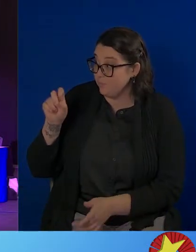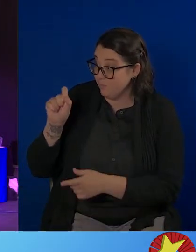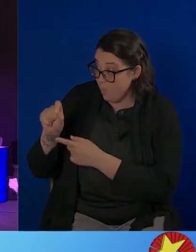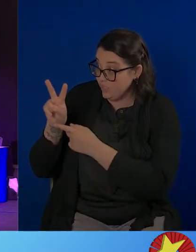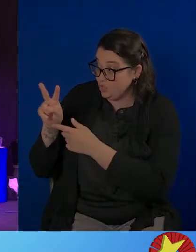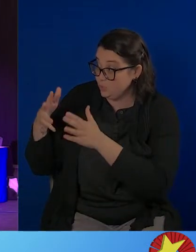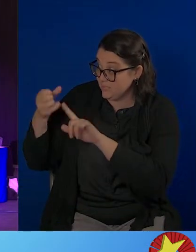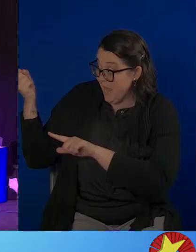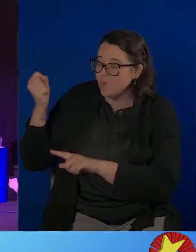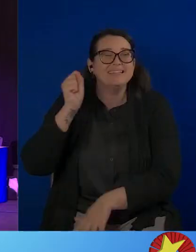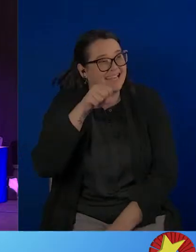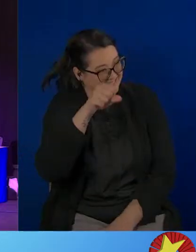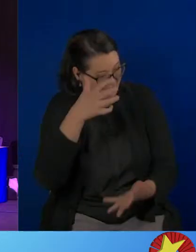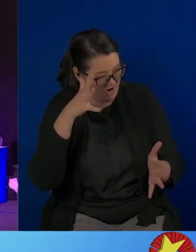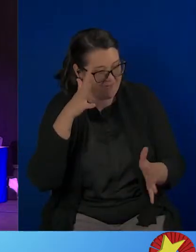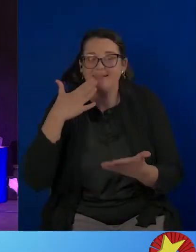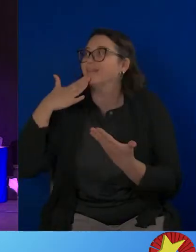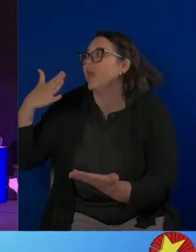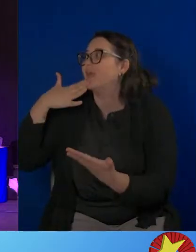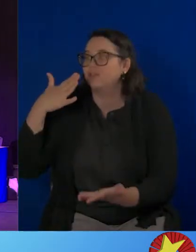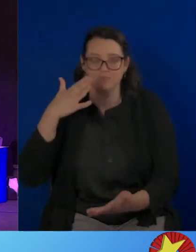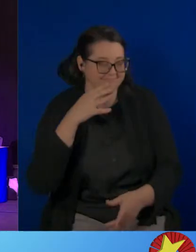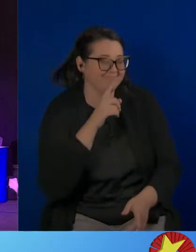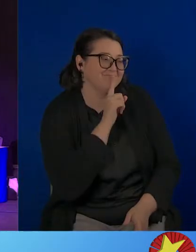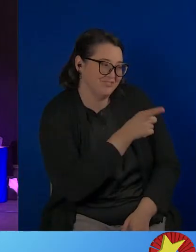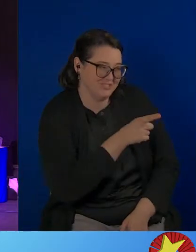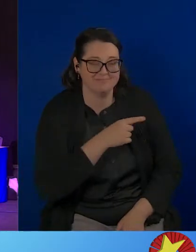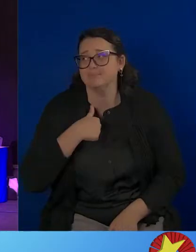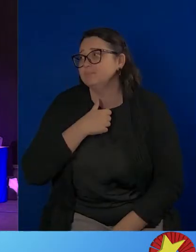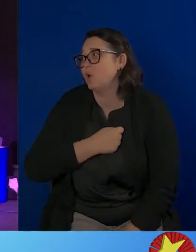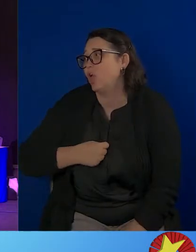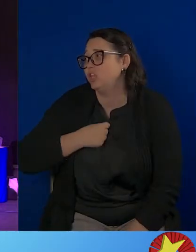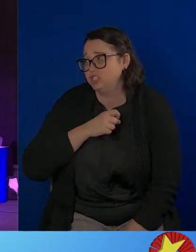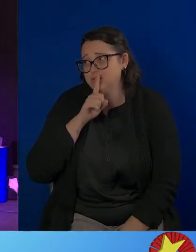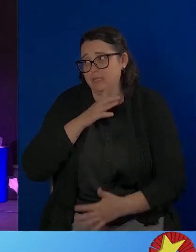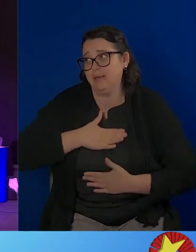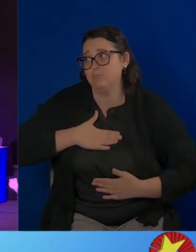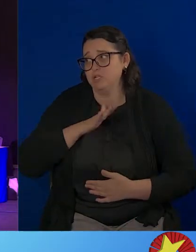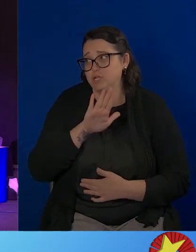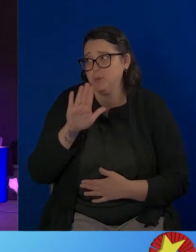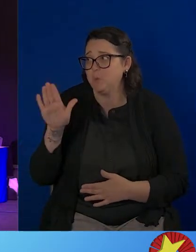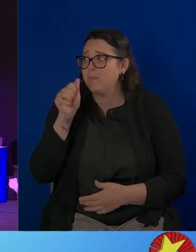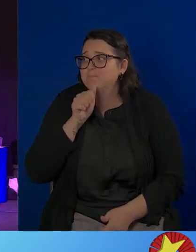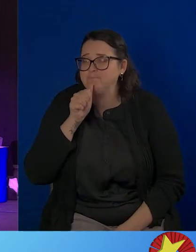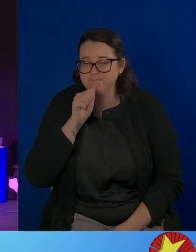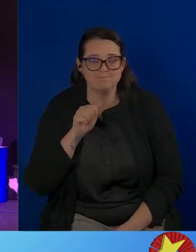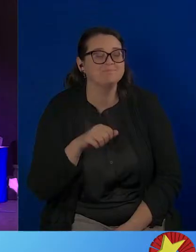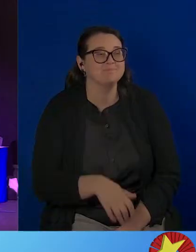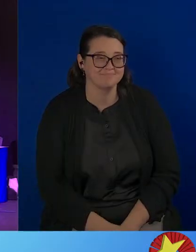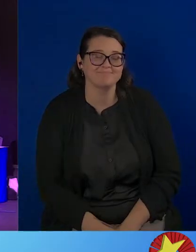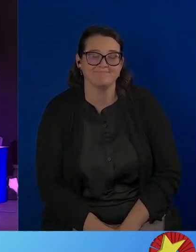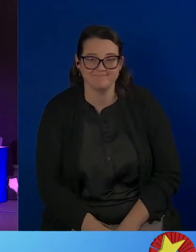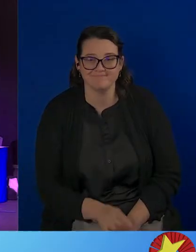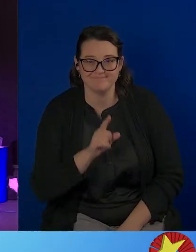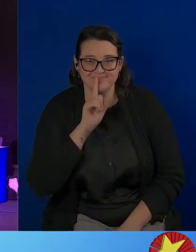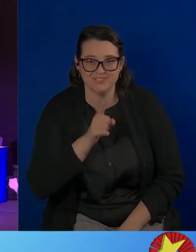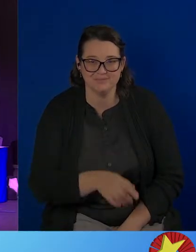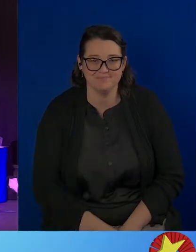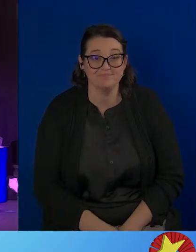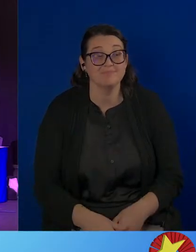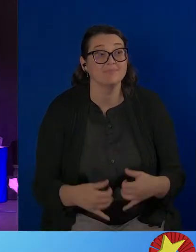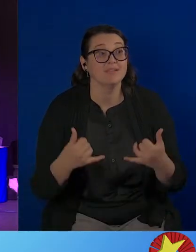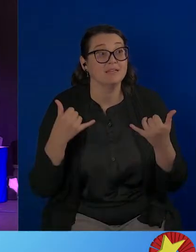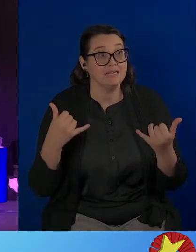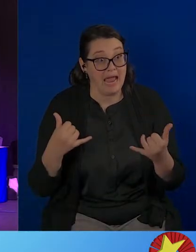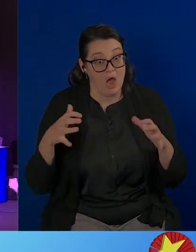fine. out. Thank you. Absolutely. I apologize and appreciate your indulgence. Absolutely. At this point, we've done a